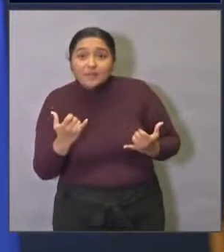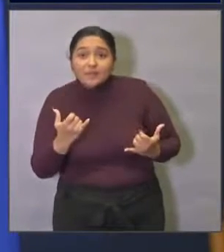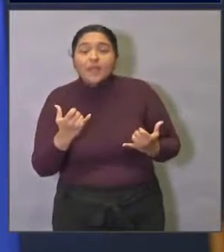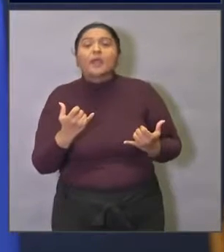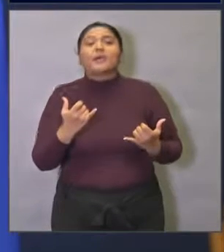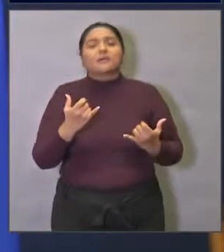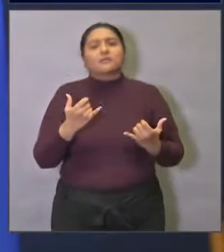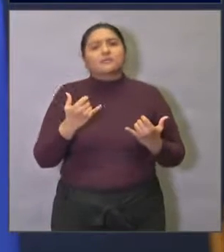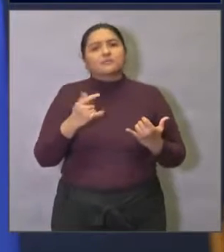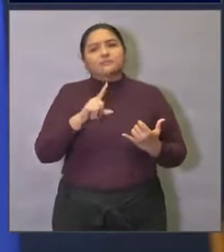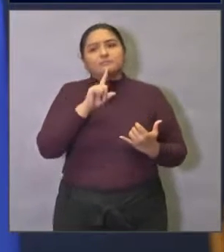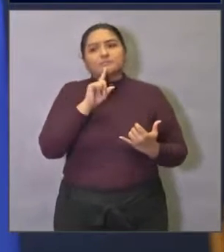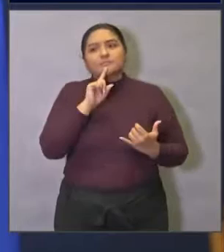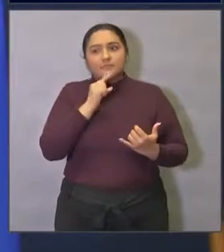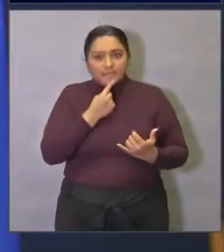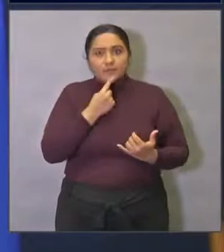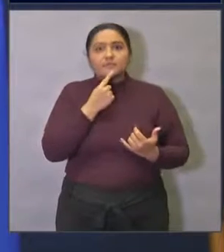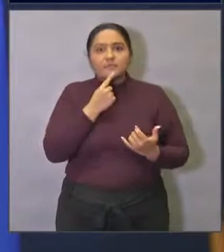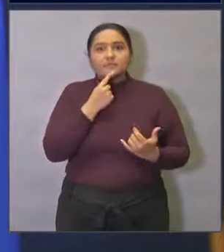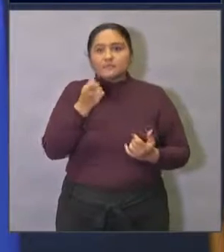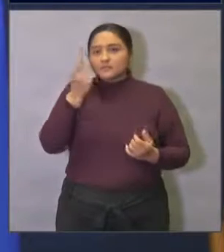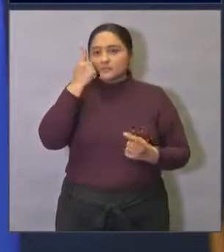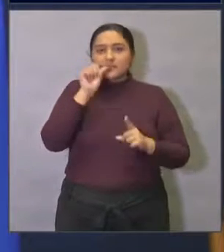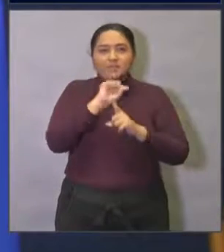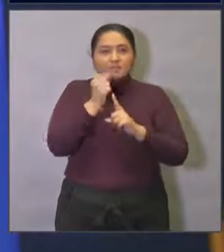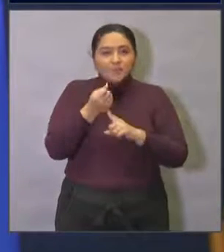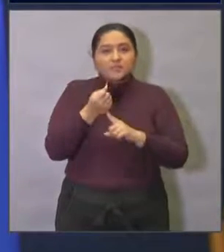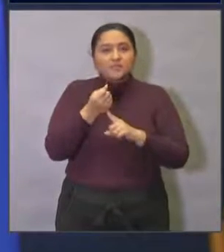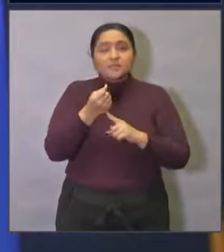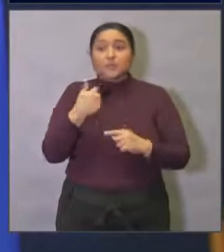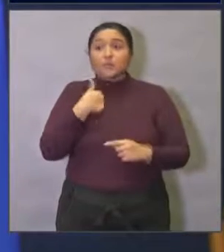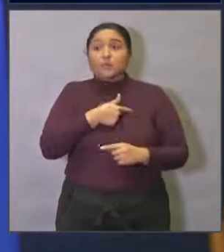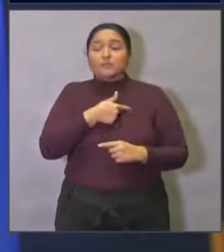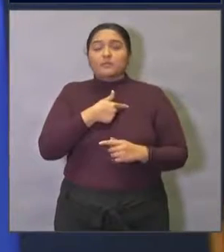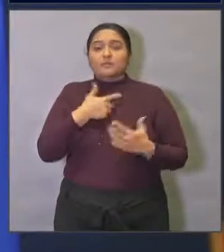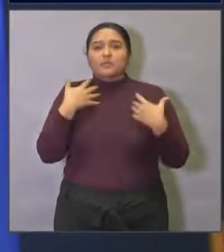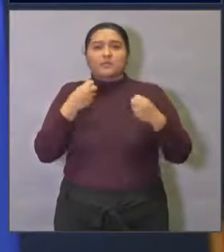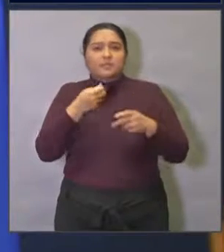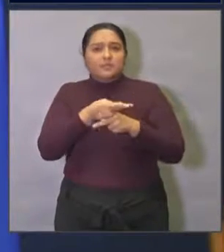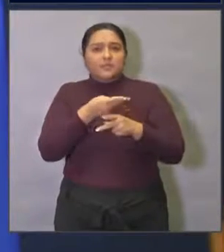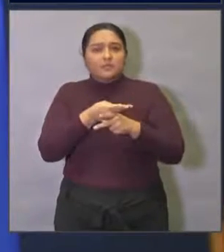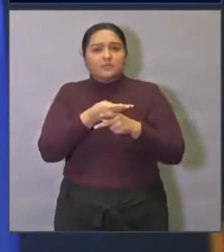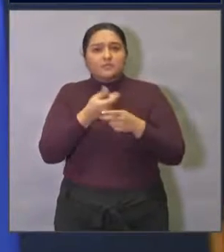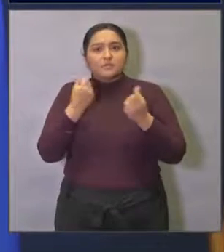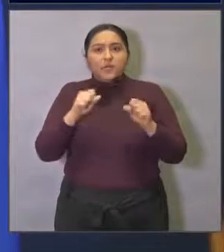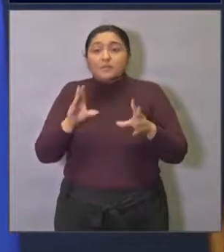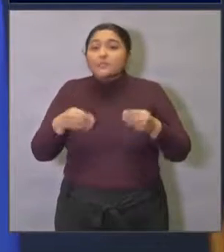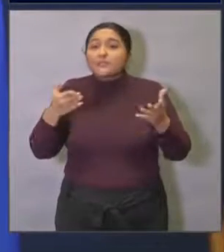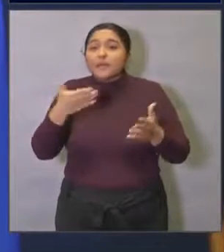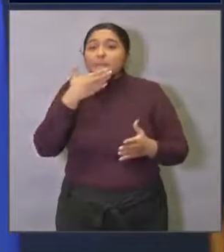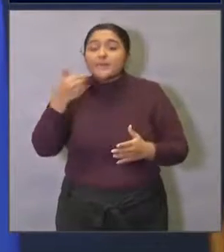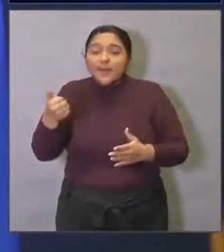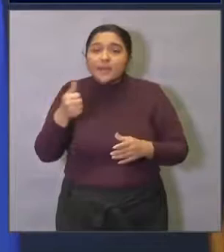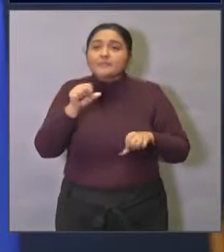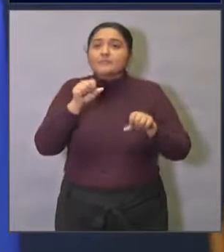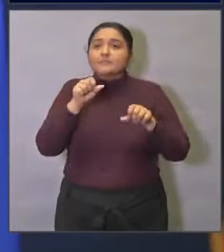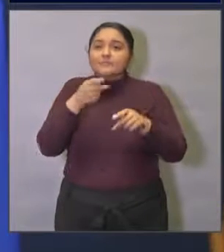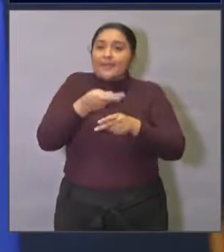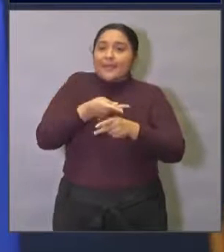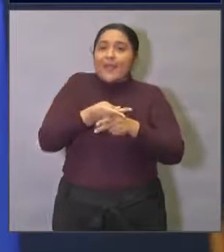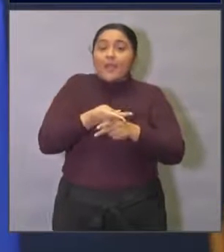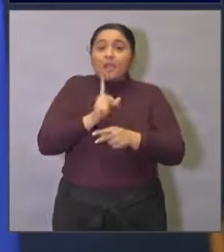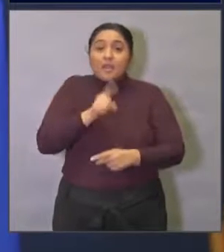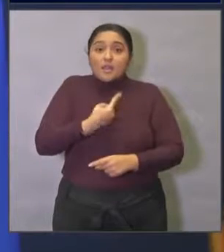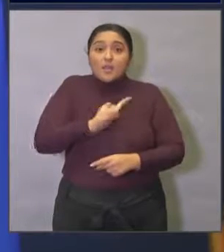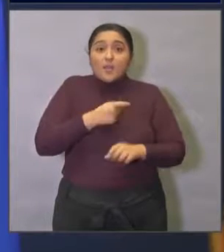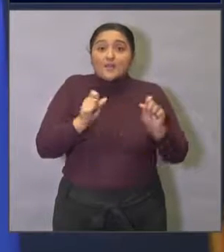take this seriously. And as much as we work as healthcare providers to provide the best care that we can't do it alone. And